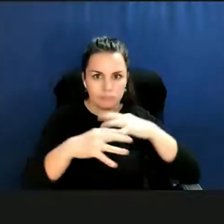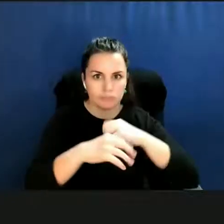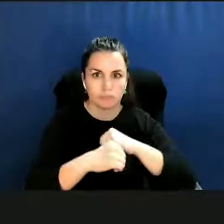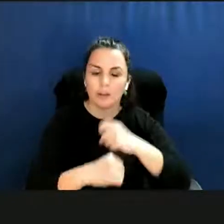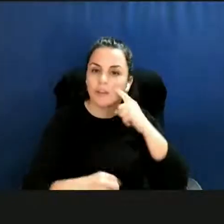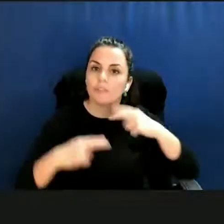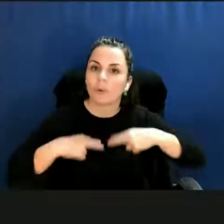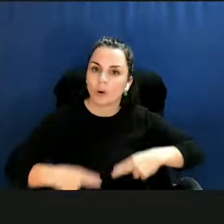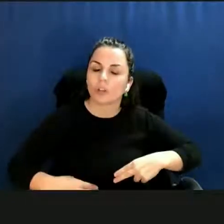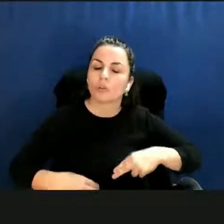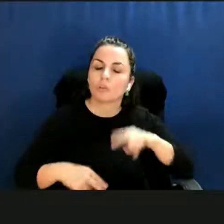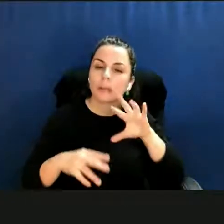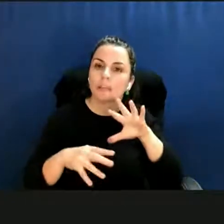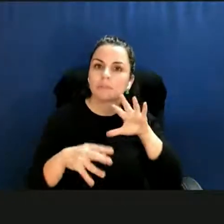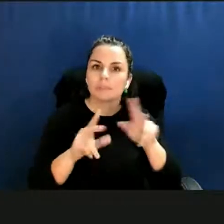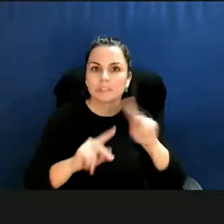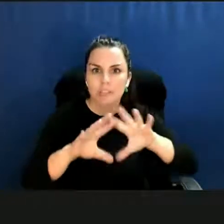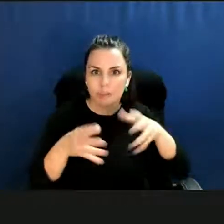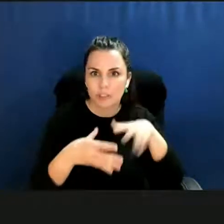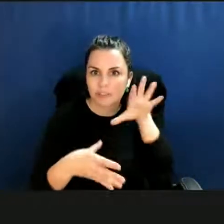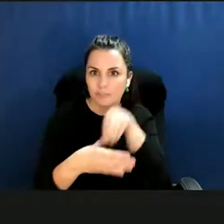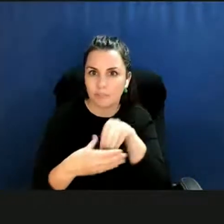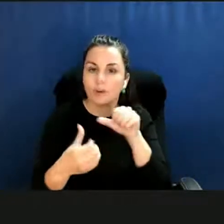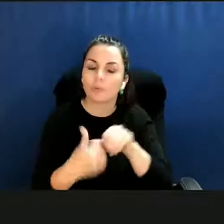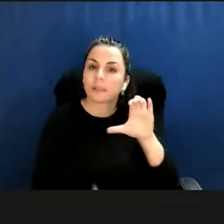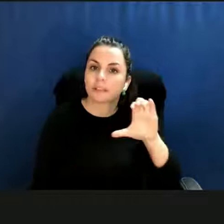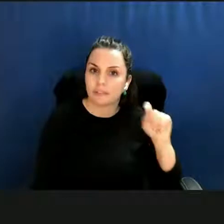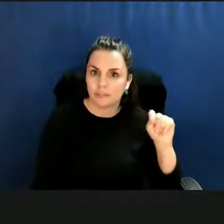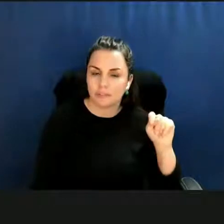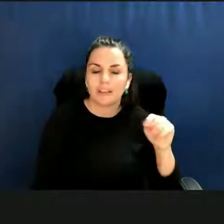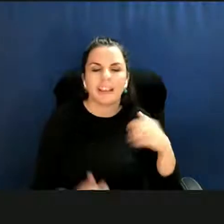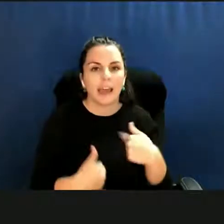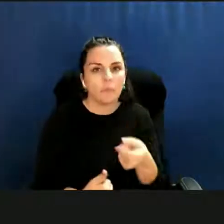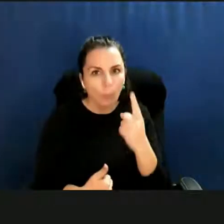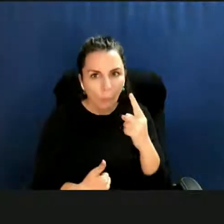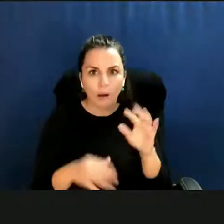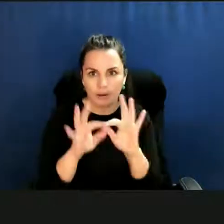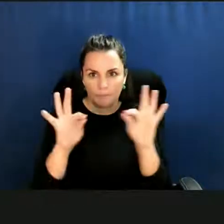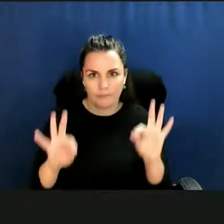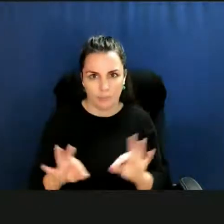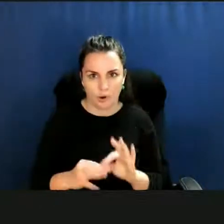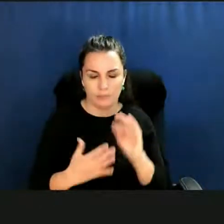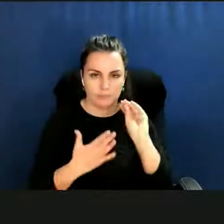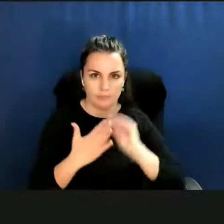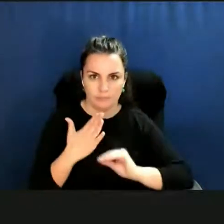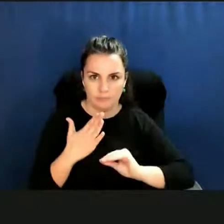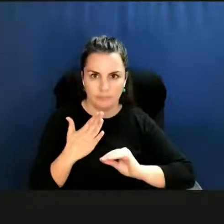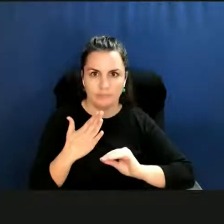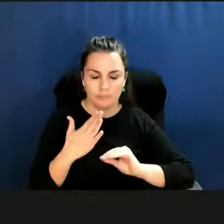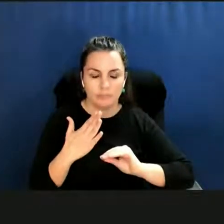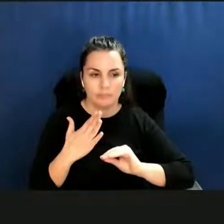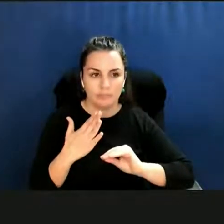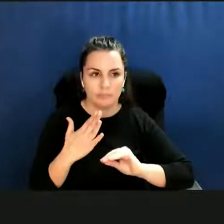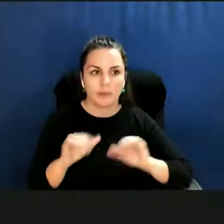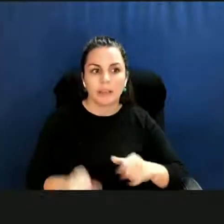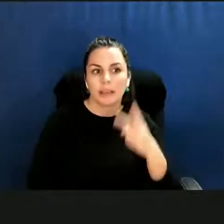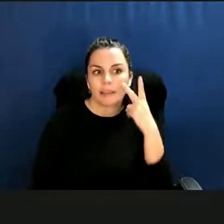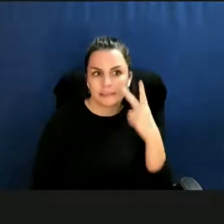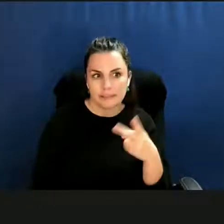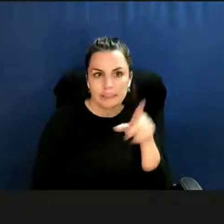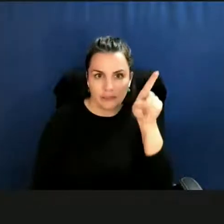subjects inclusion and enrollment in clinical trials into a single form. So as you note on this